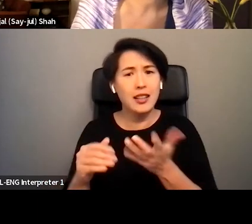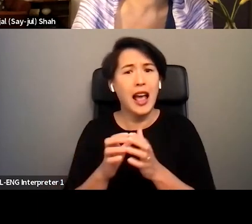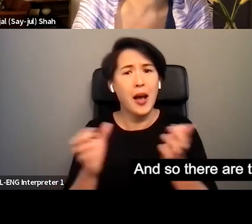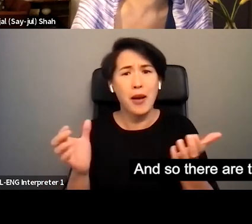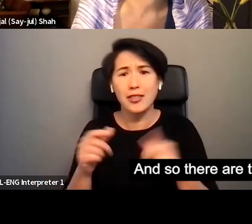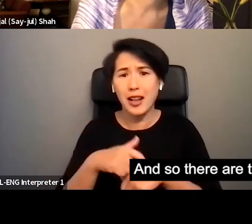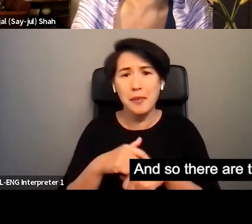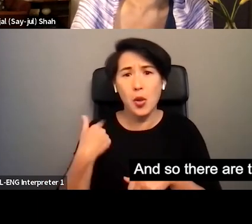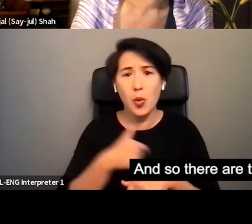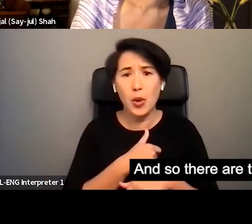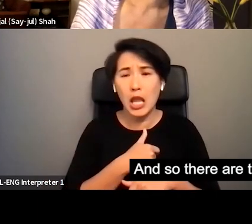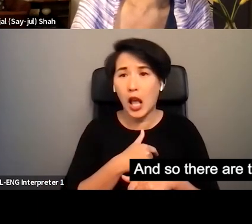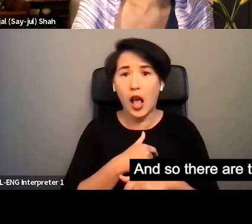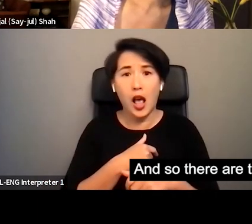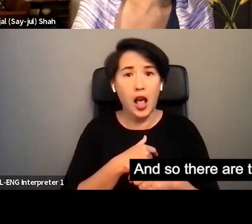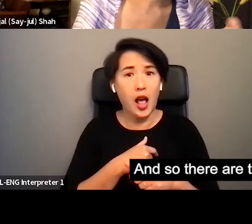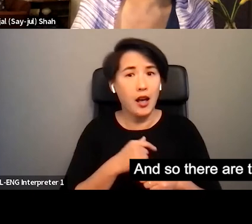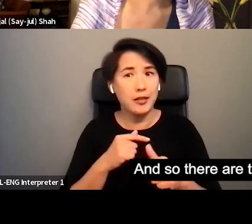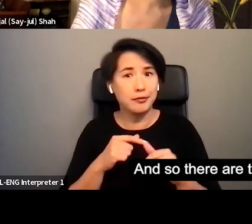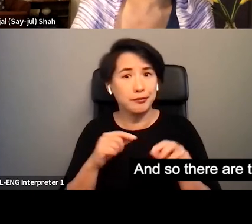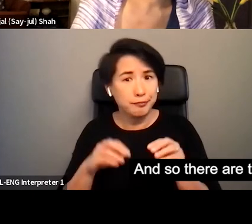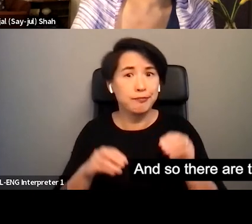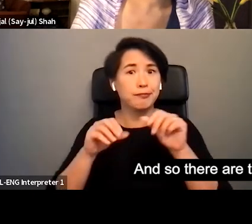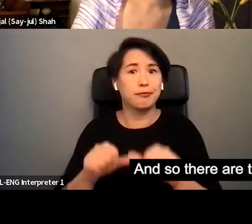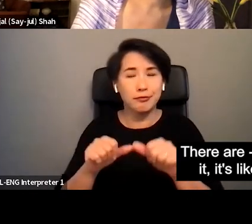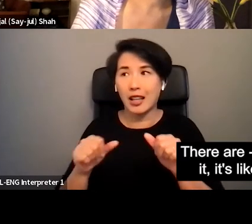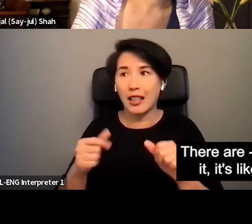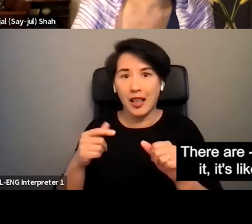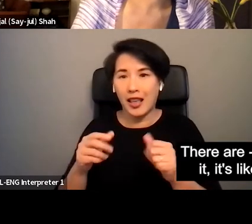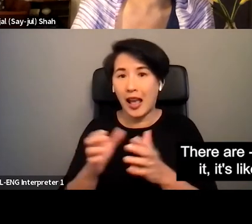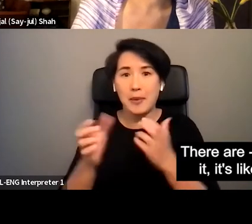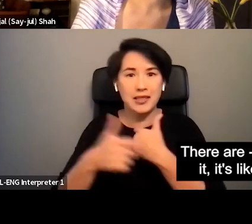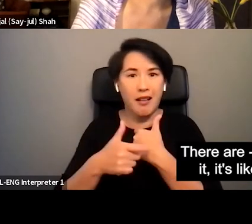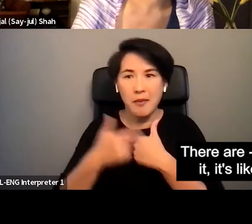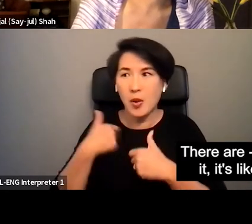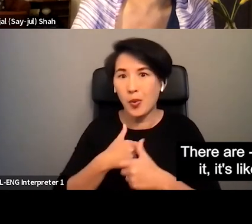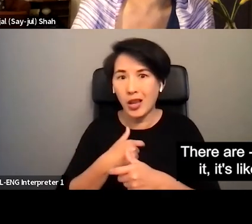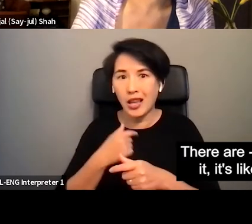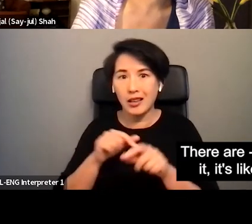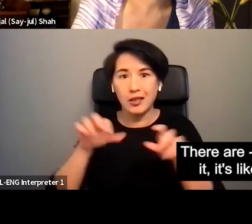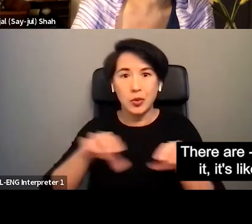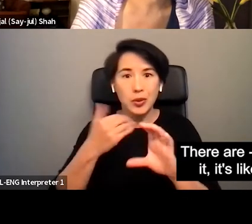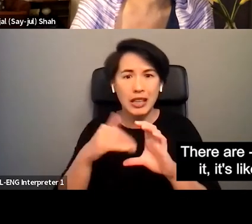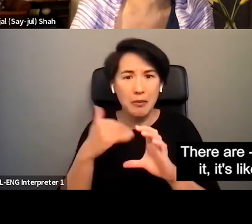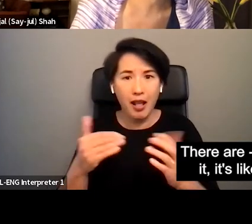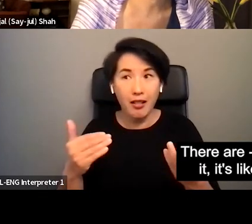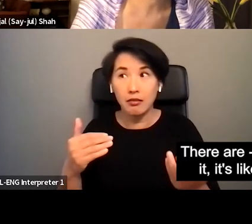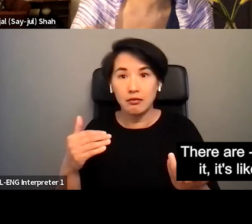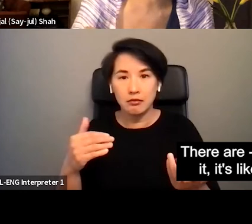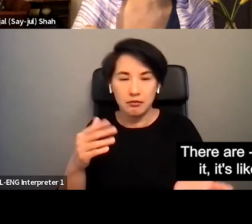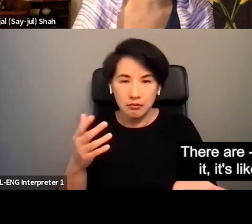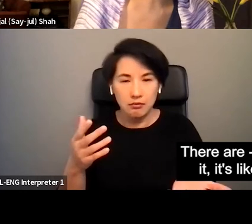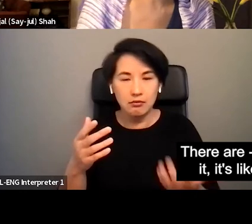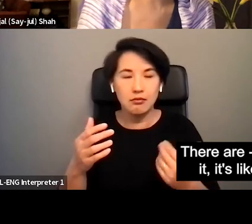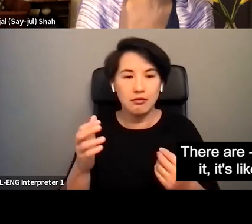email? And so there are these wonderful, funny parts. There are, but I just appreciated it's